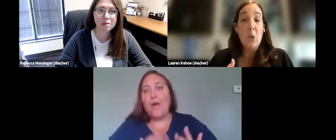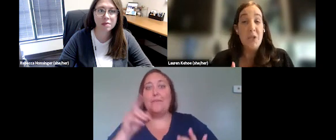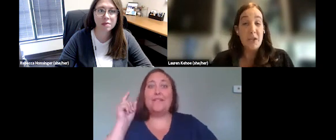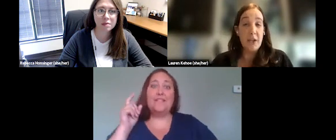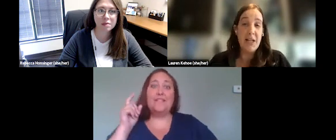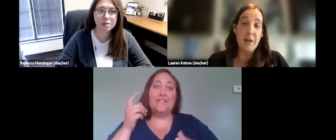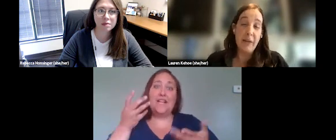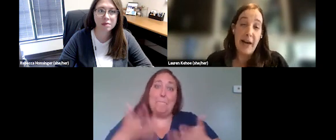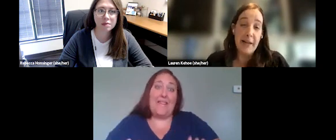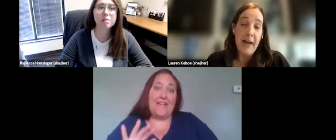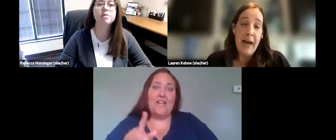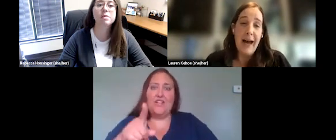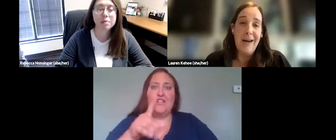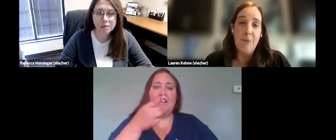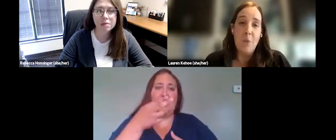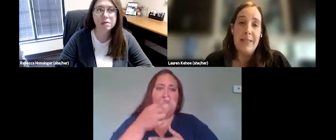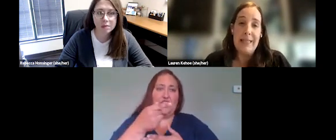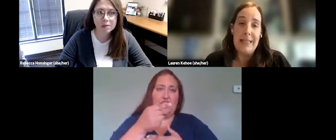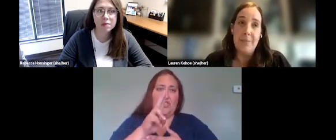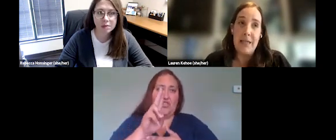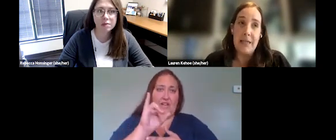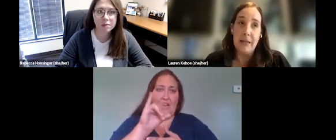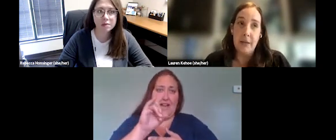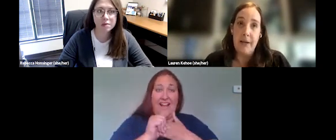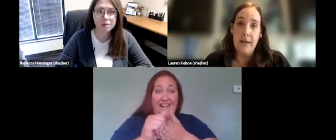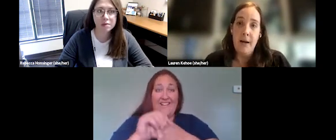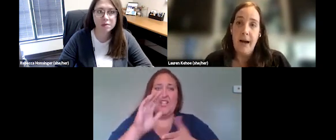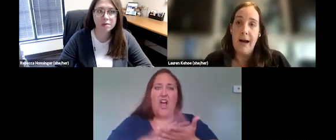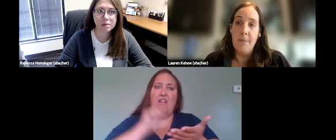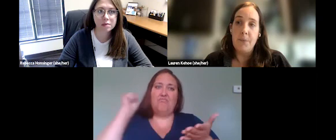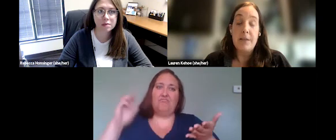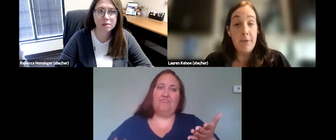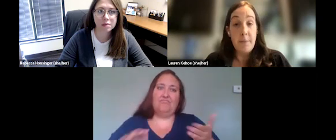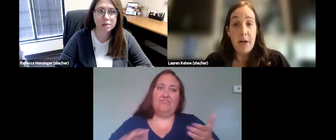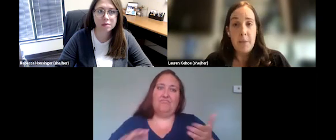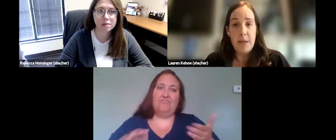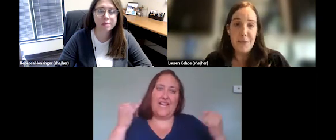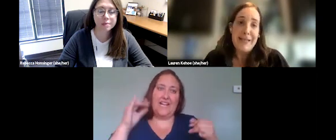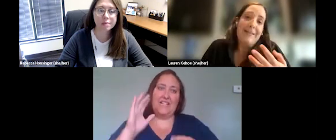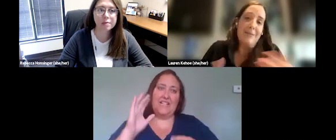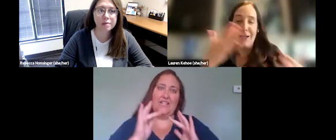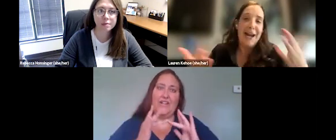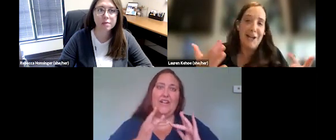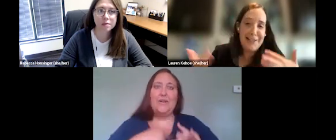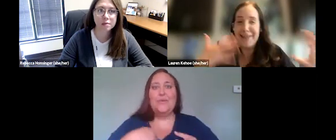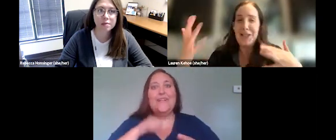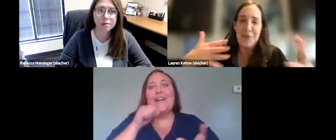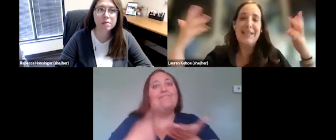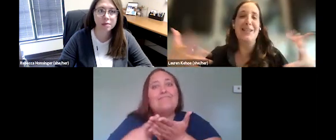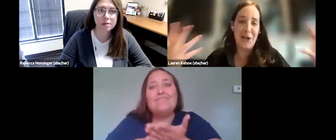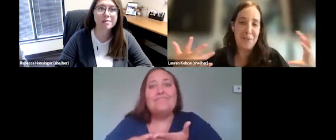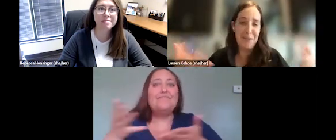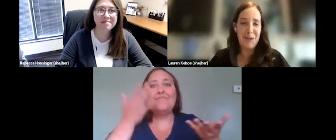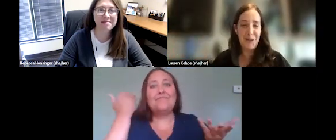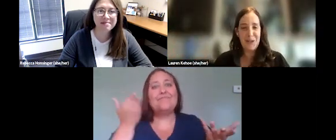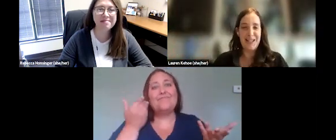remediation, we took their guides offline. We did need to be a little bit tough about it, because we had carrots and sticks. We needed